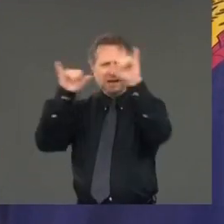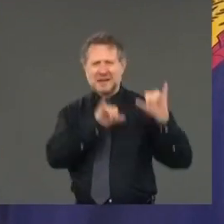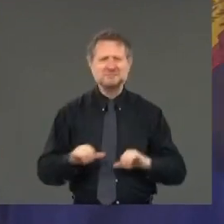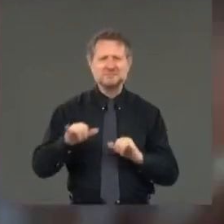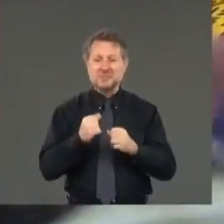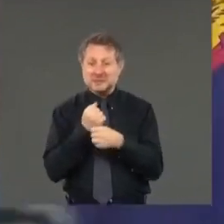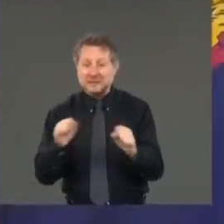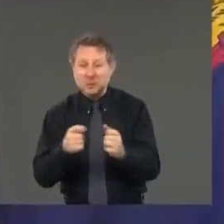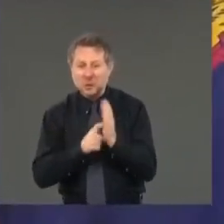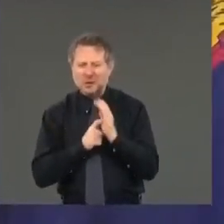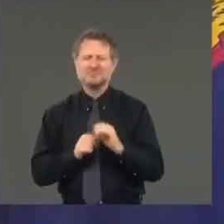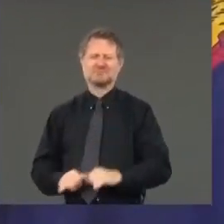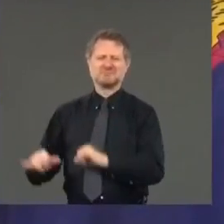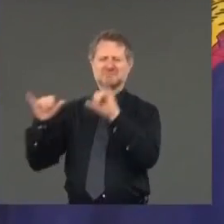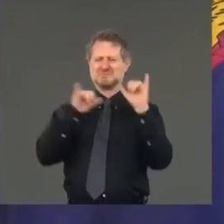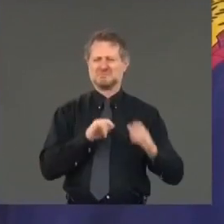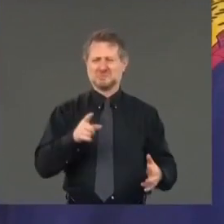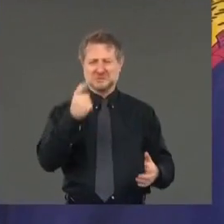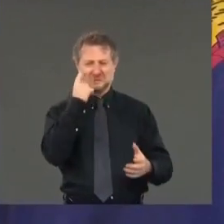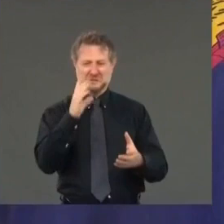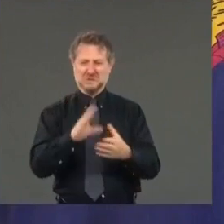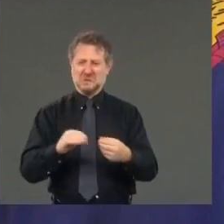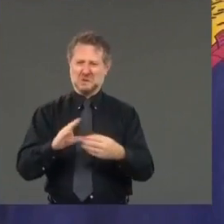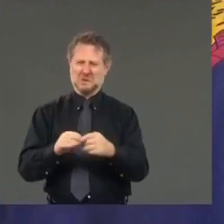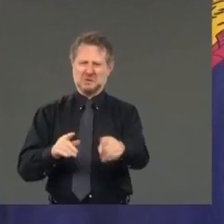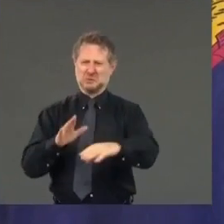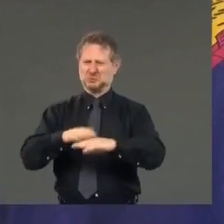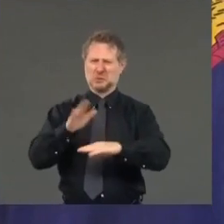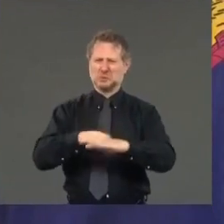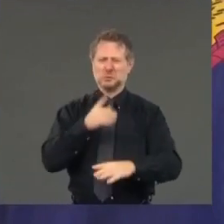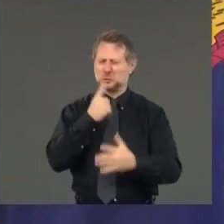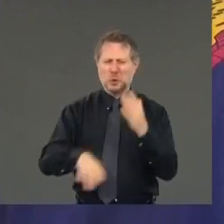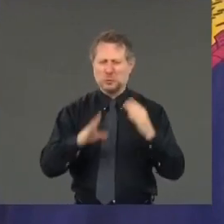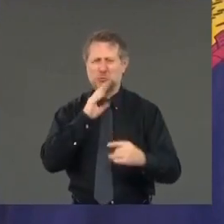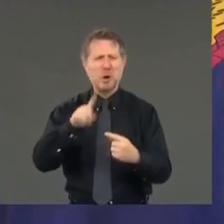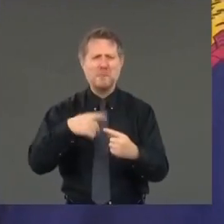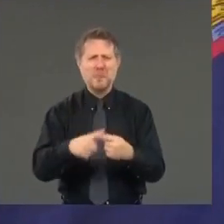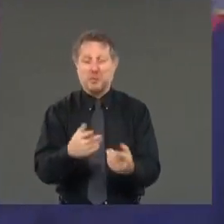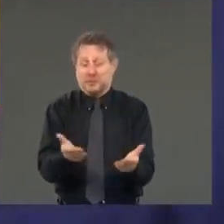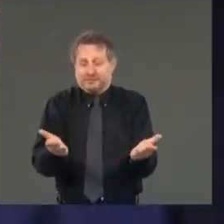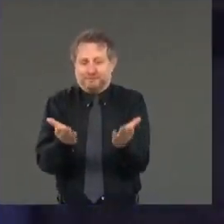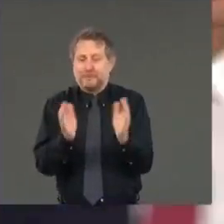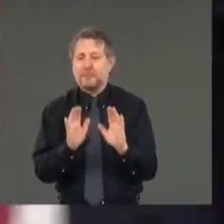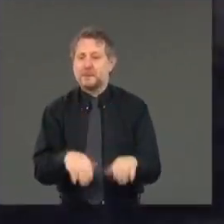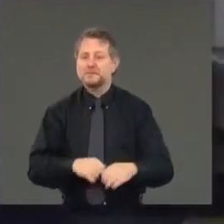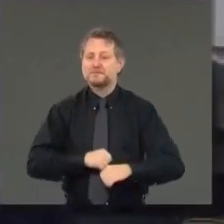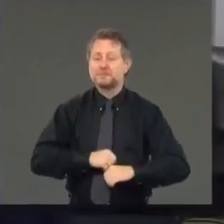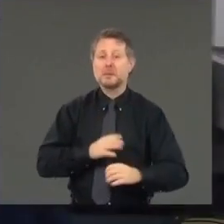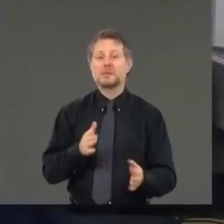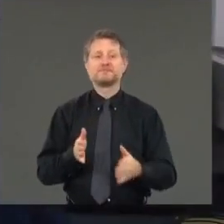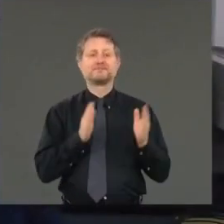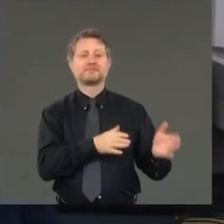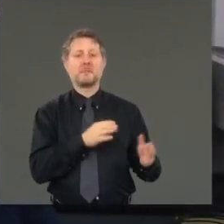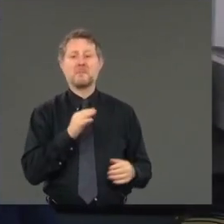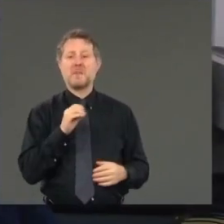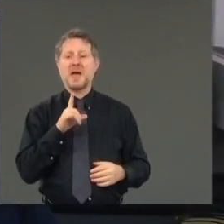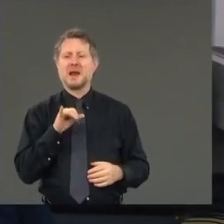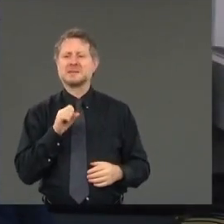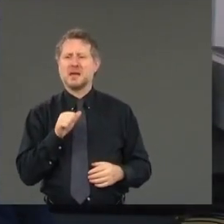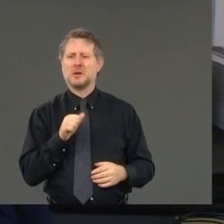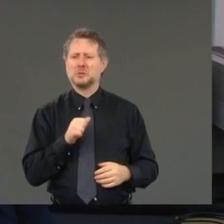I don't know what you're talking about, threshold. Do you know? Does anybody? We are basically aligned with the city. They say it a little differently, but